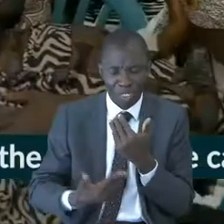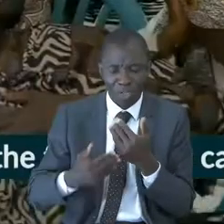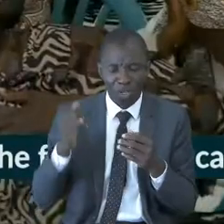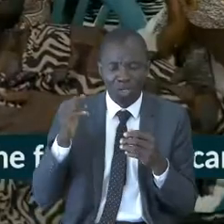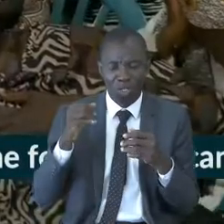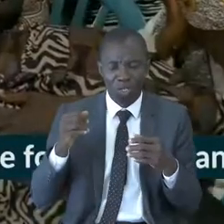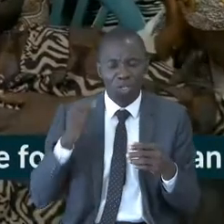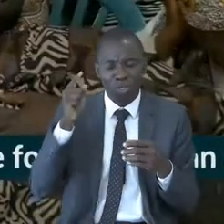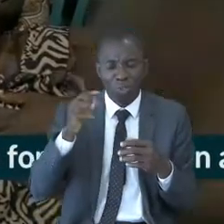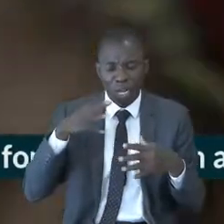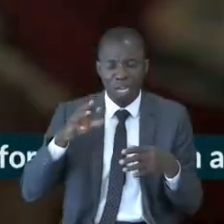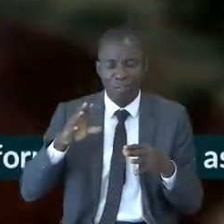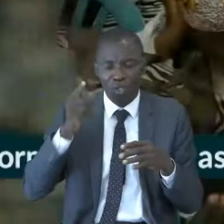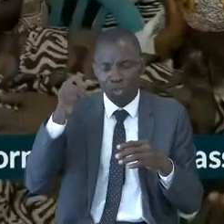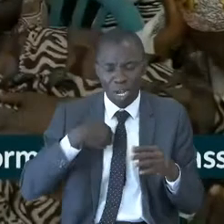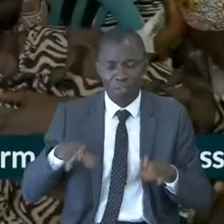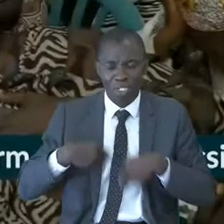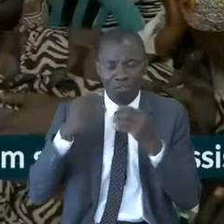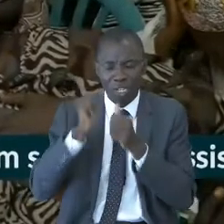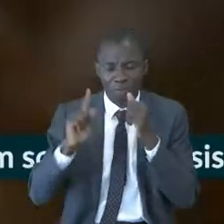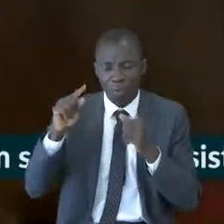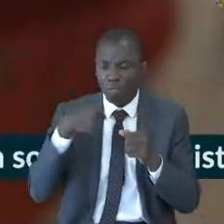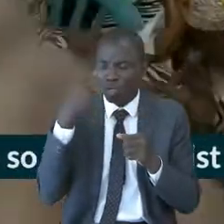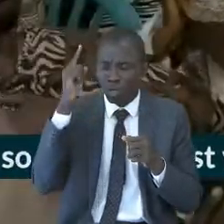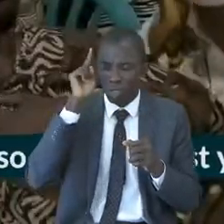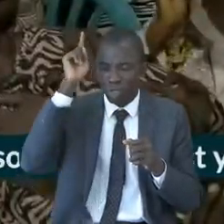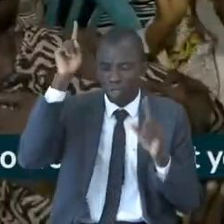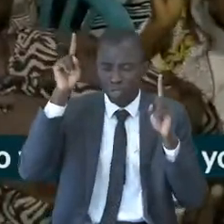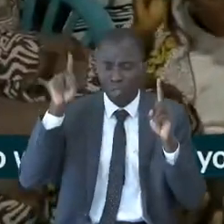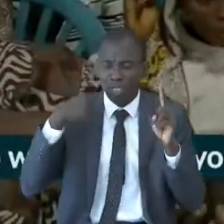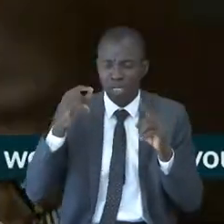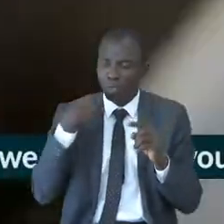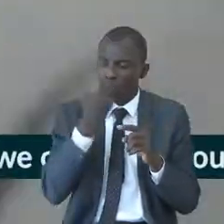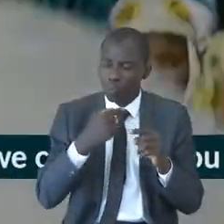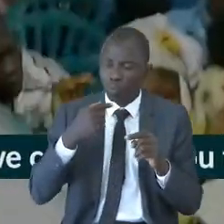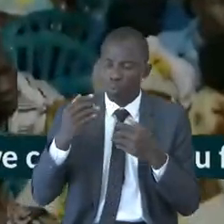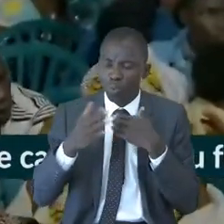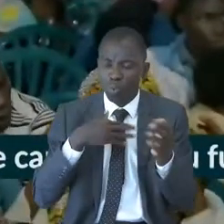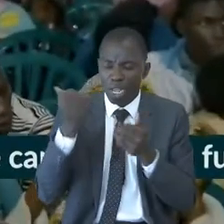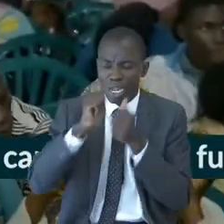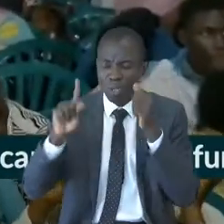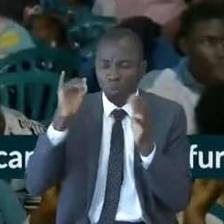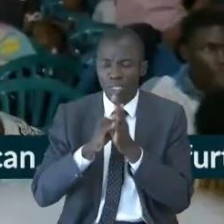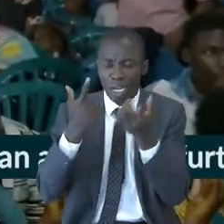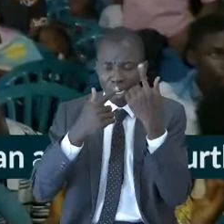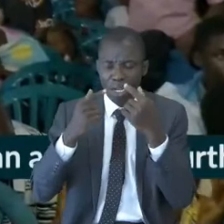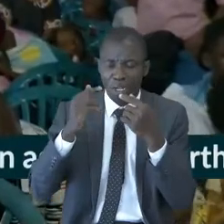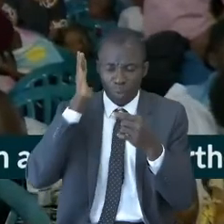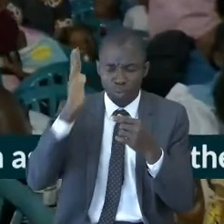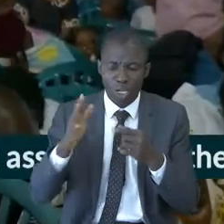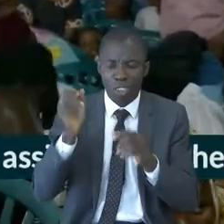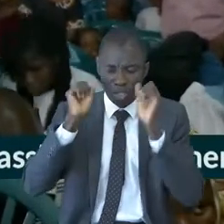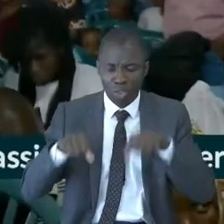given everyone. And you have said, whosoever will may come. Lord,